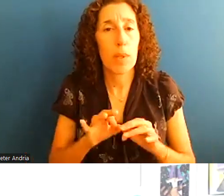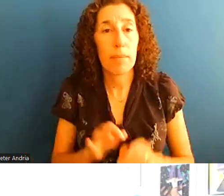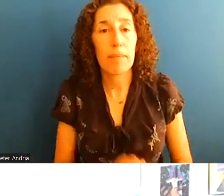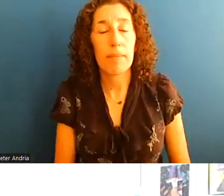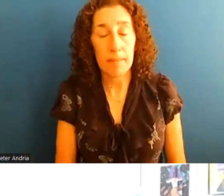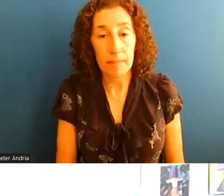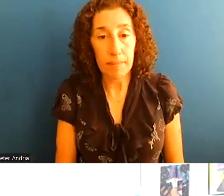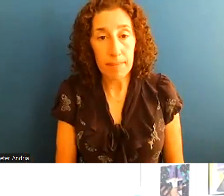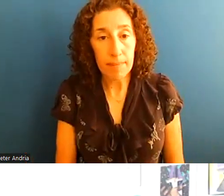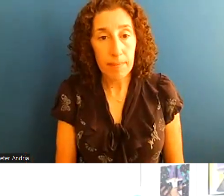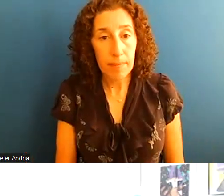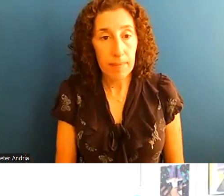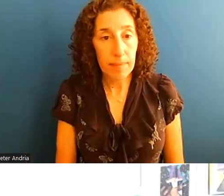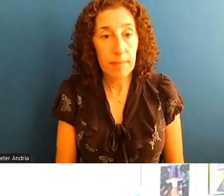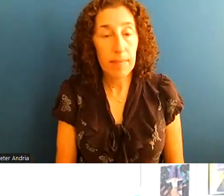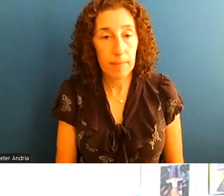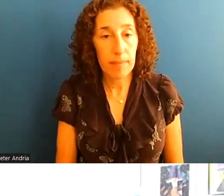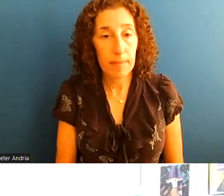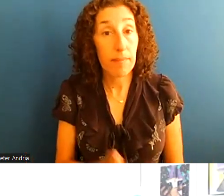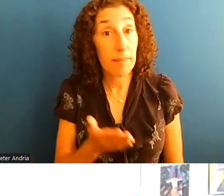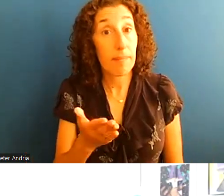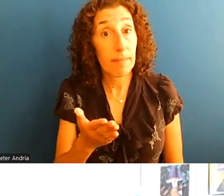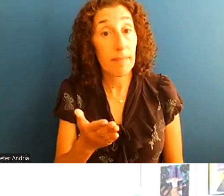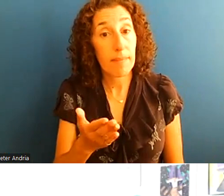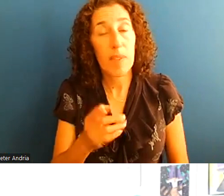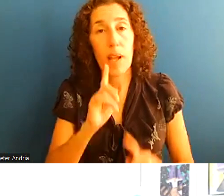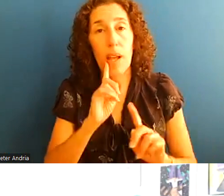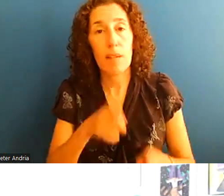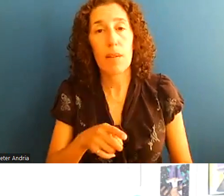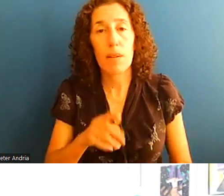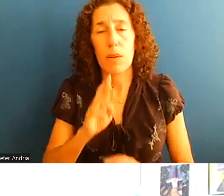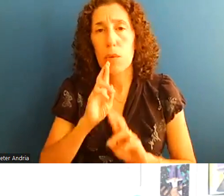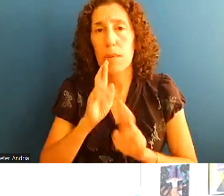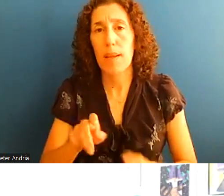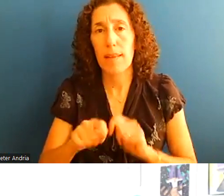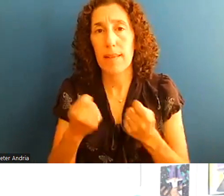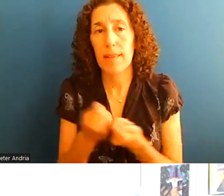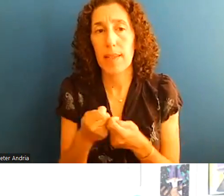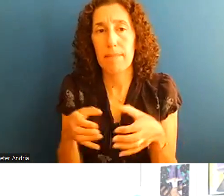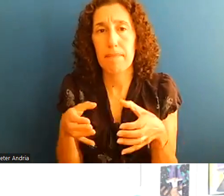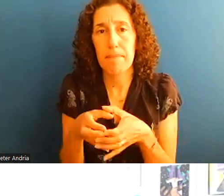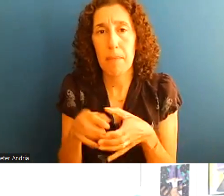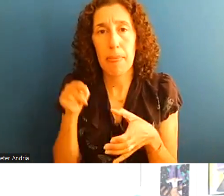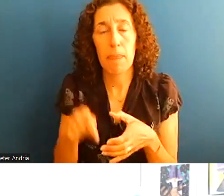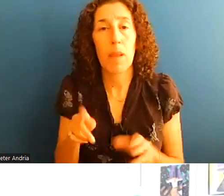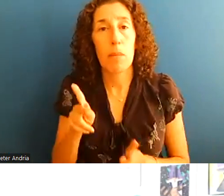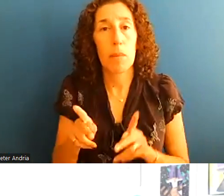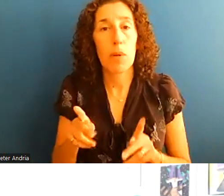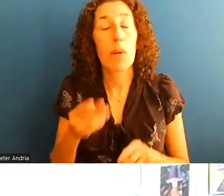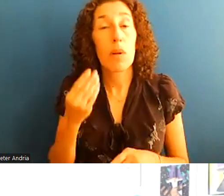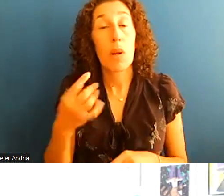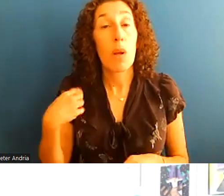the response team itself, we meet regularly as a whole